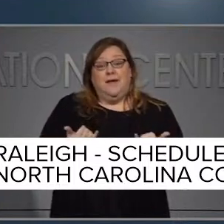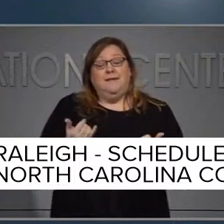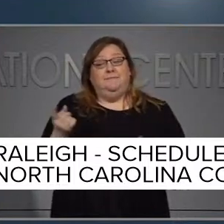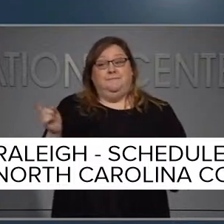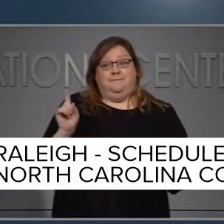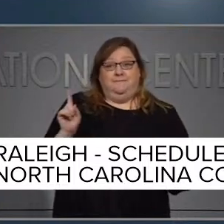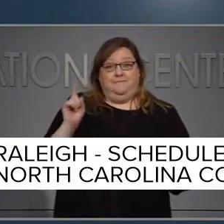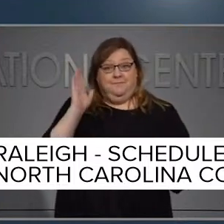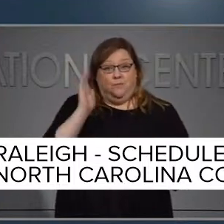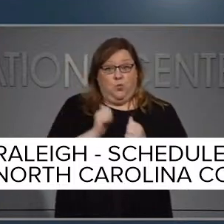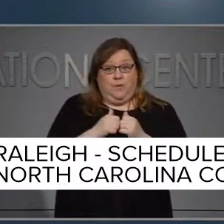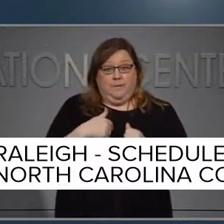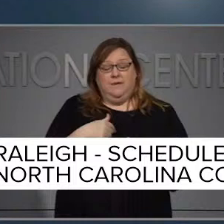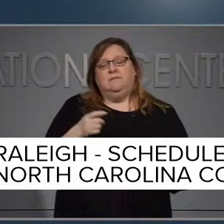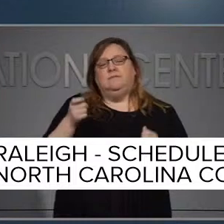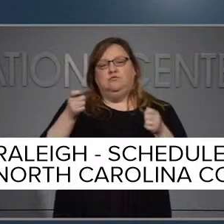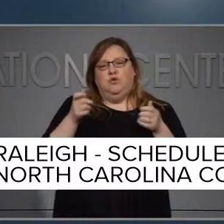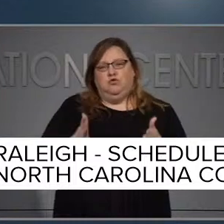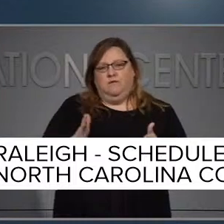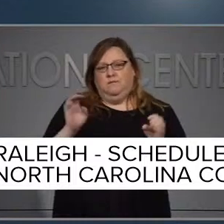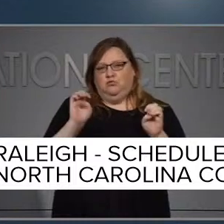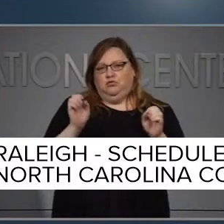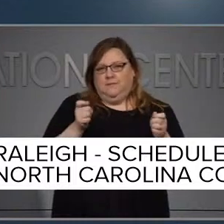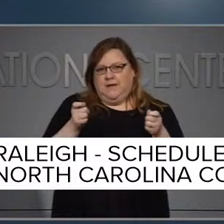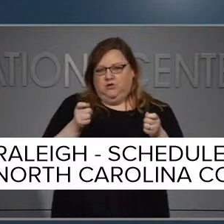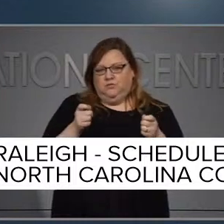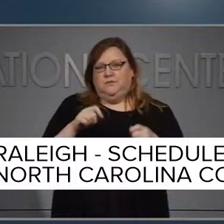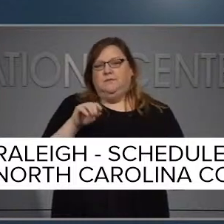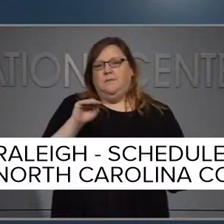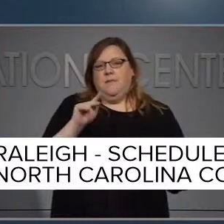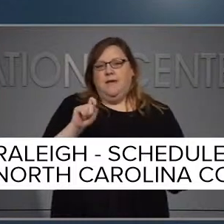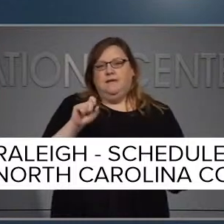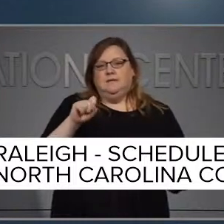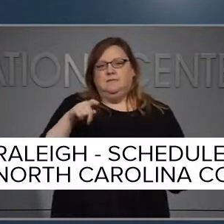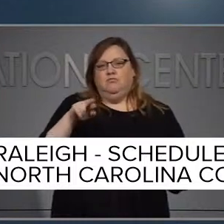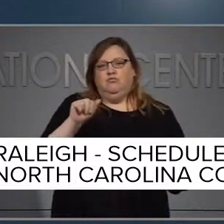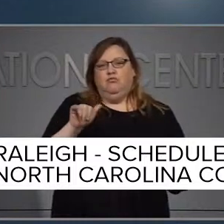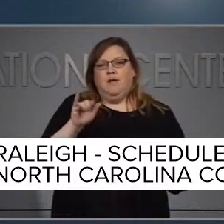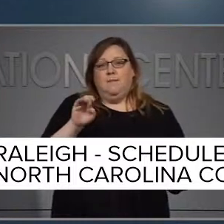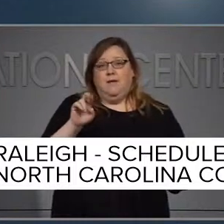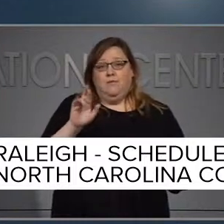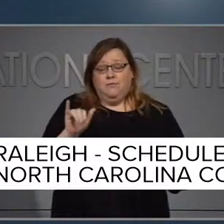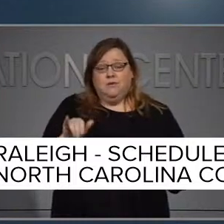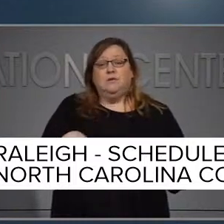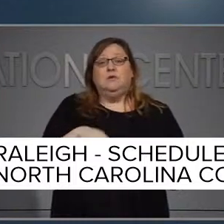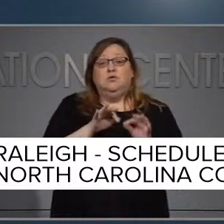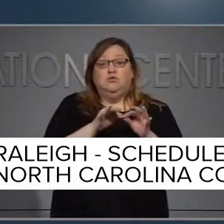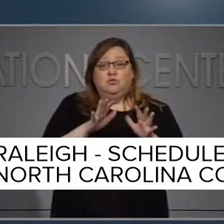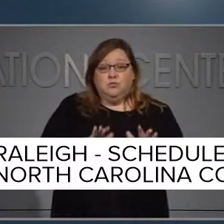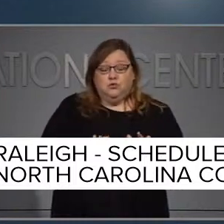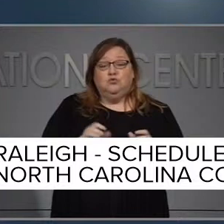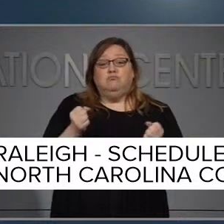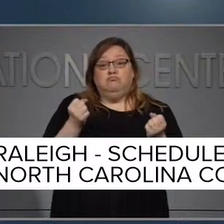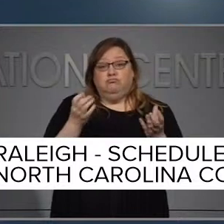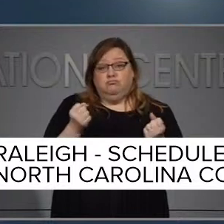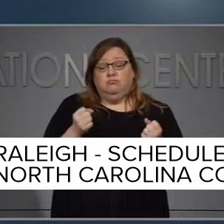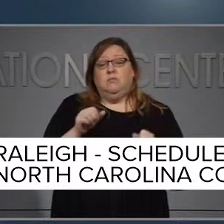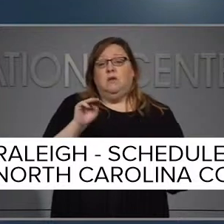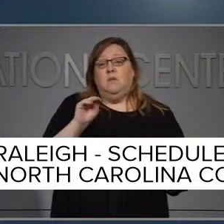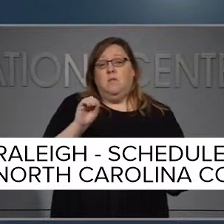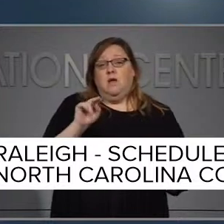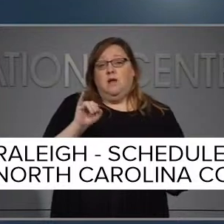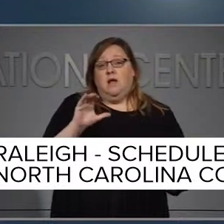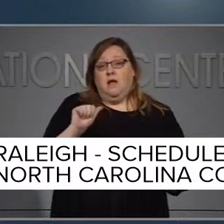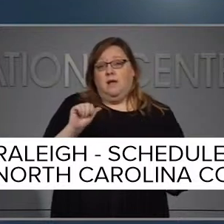Director of Emergency Management Mike Sprayberry. Monica McGee and Karen Magoon are our American Sign Language interpreters, and